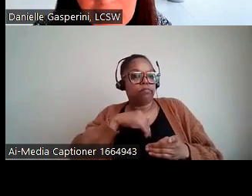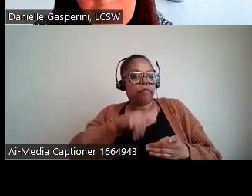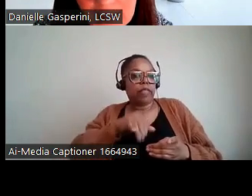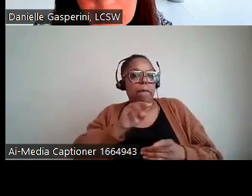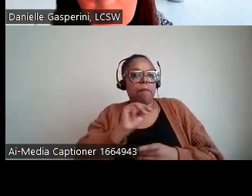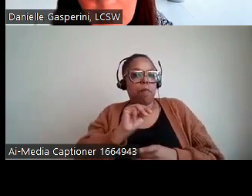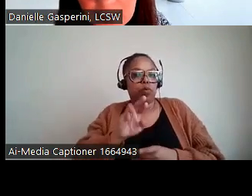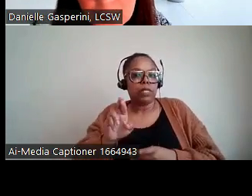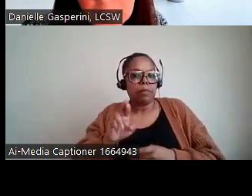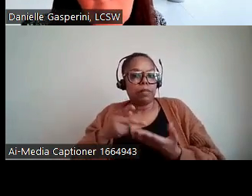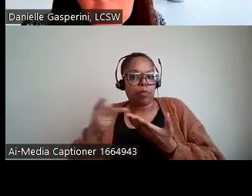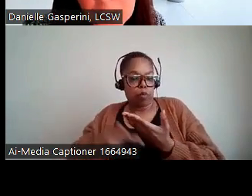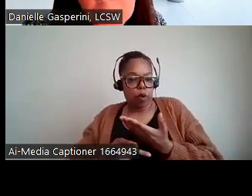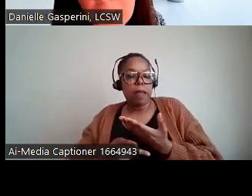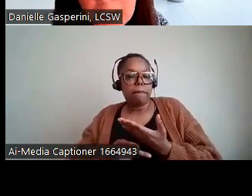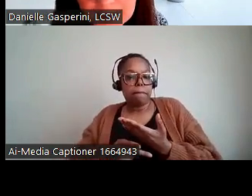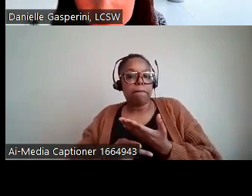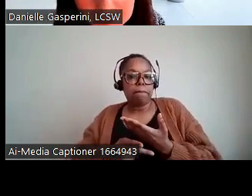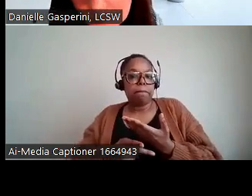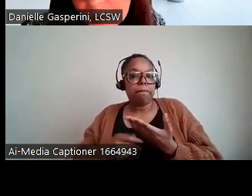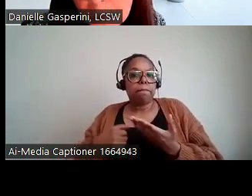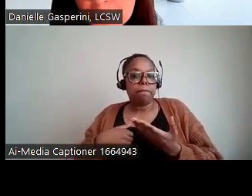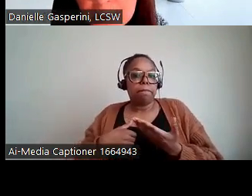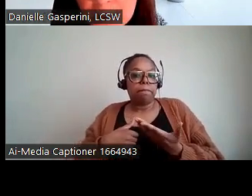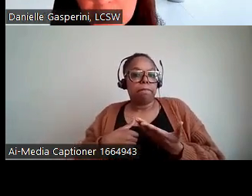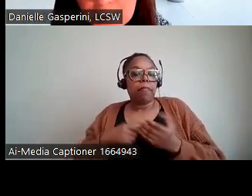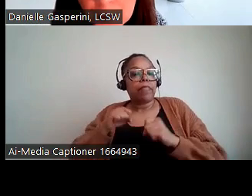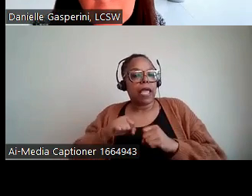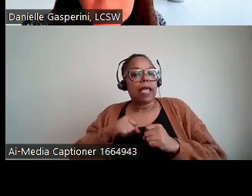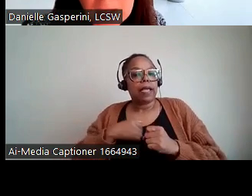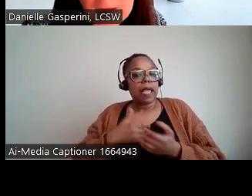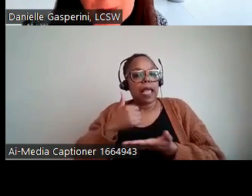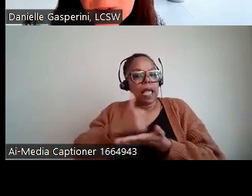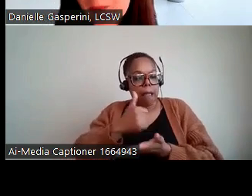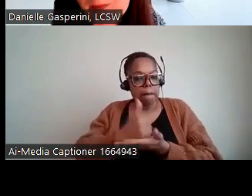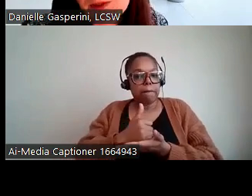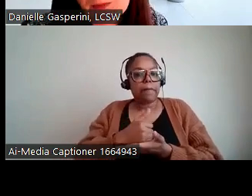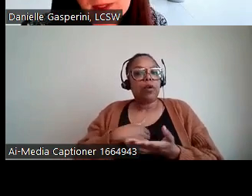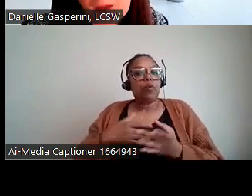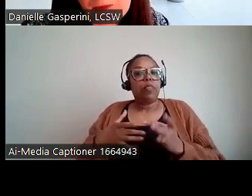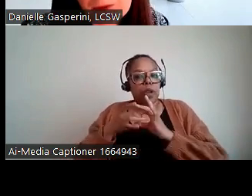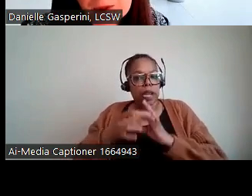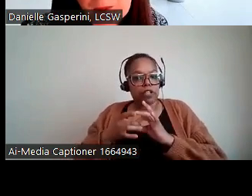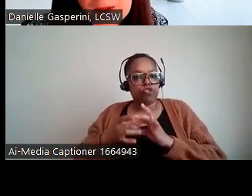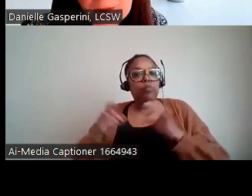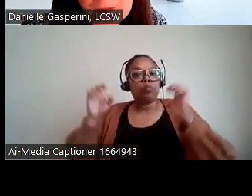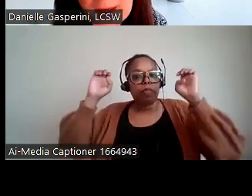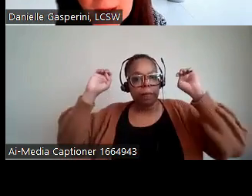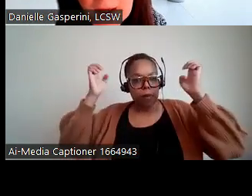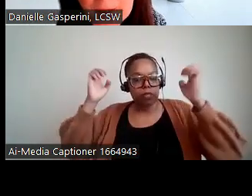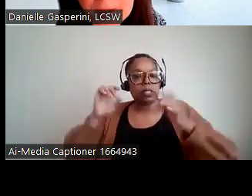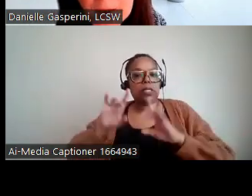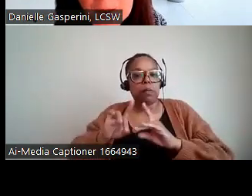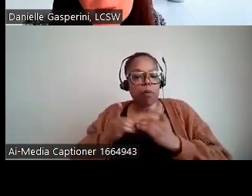intensity, is really helpful. So having those relationships with the emergency departments are really helpful, so that we know